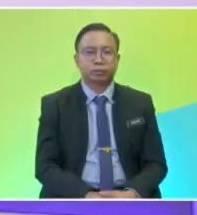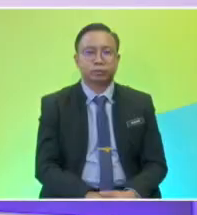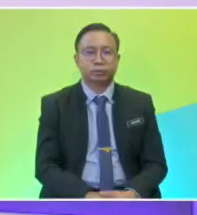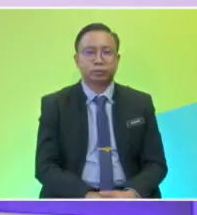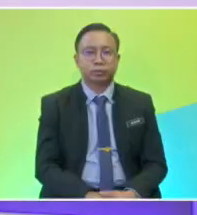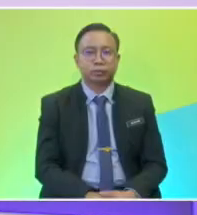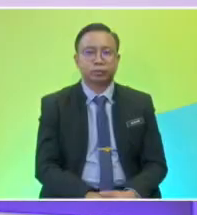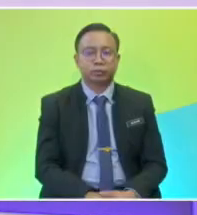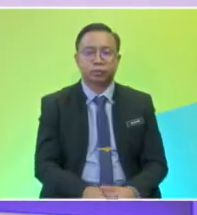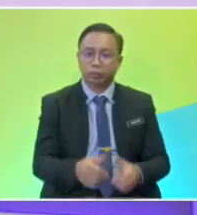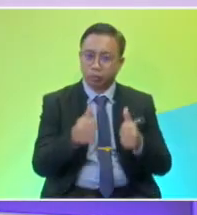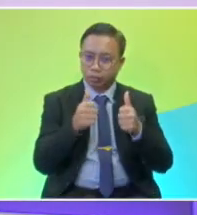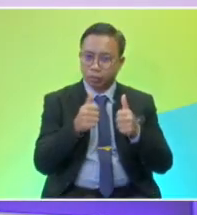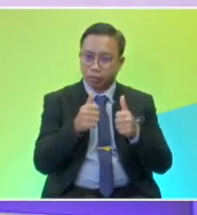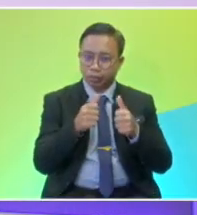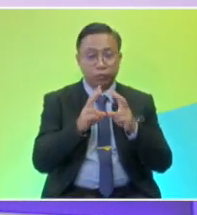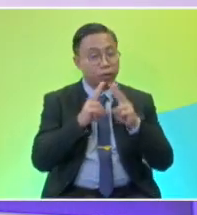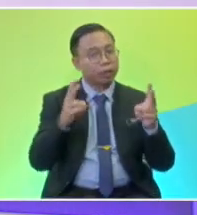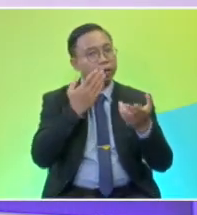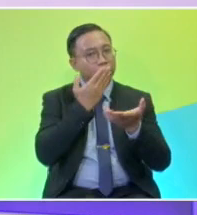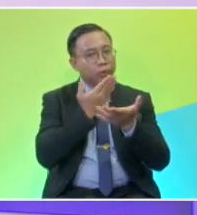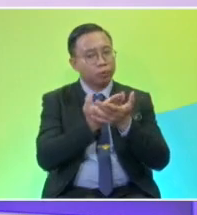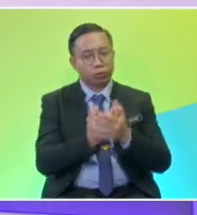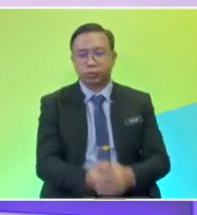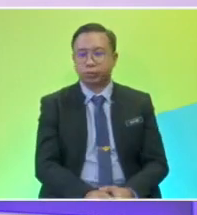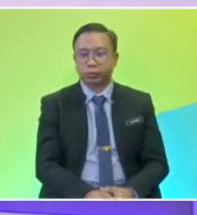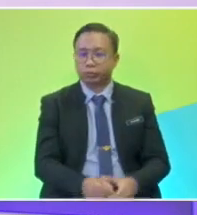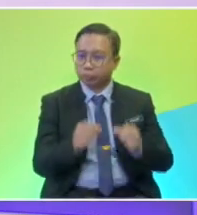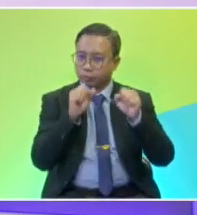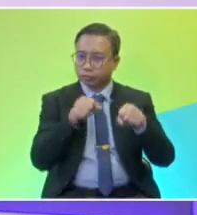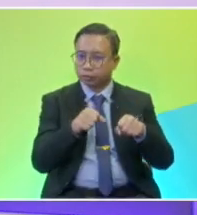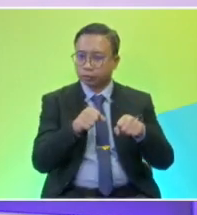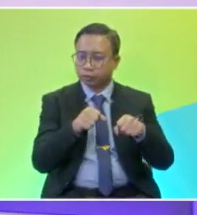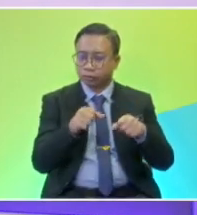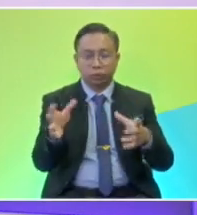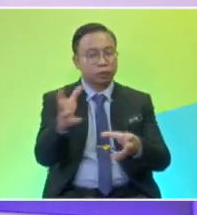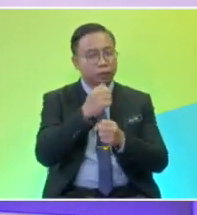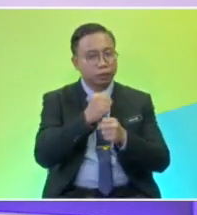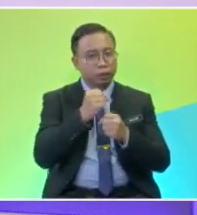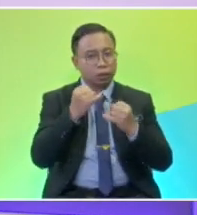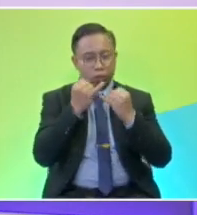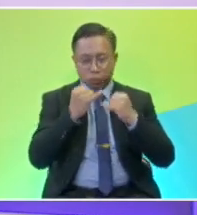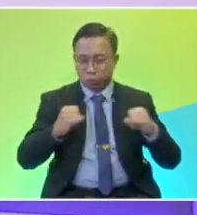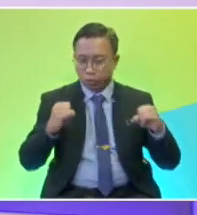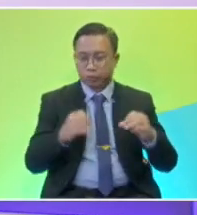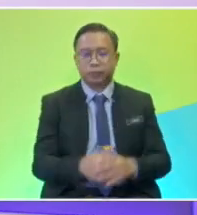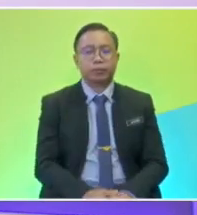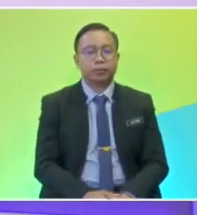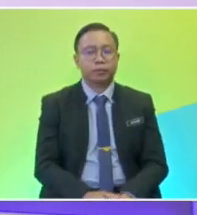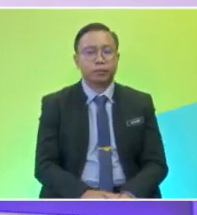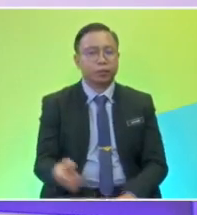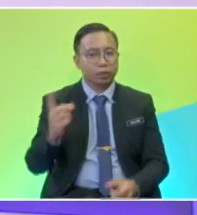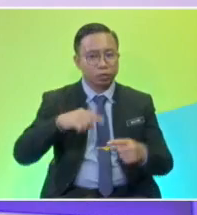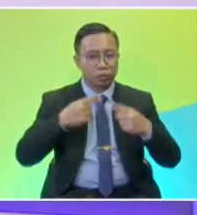Anyway, that's great. Okay. It's very good. Okay, we managed to get where the joints are. Mm-hmm. Okay, let's go